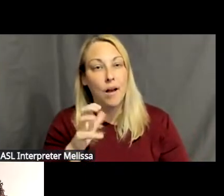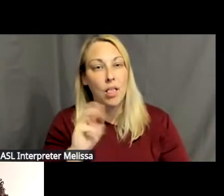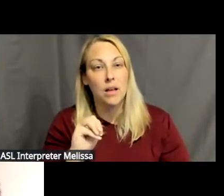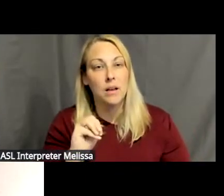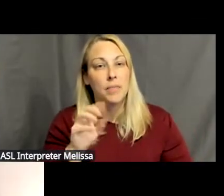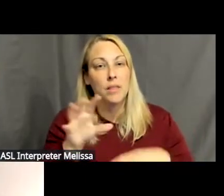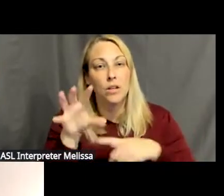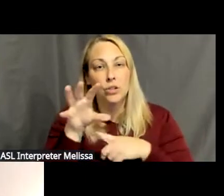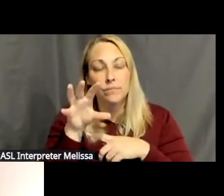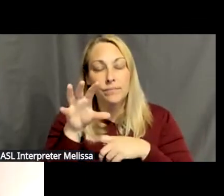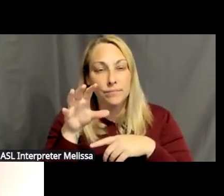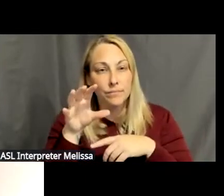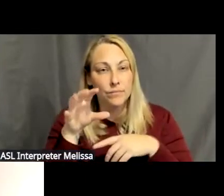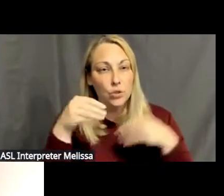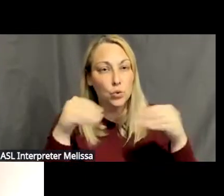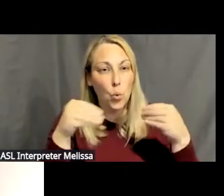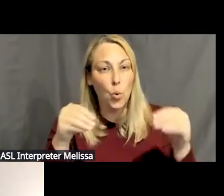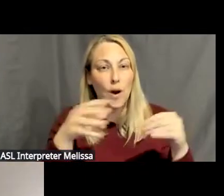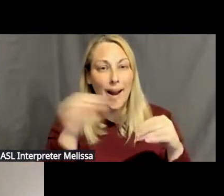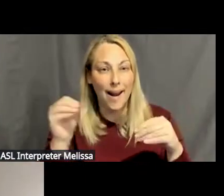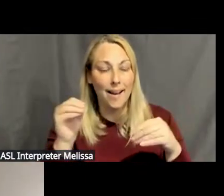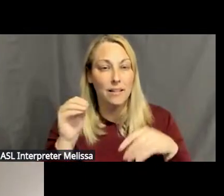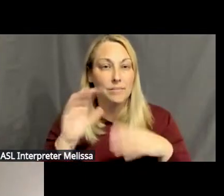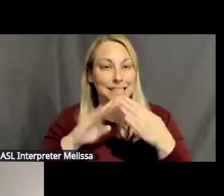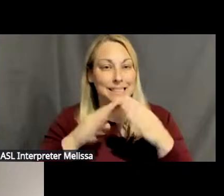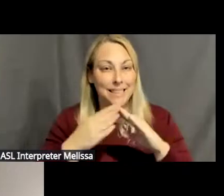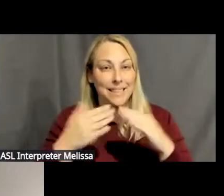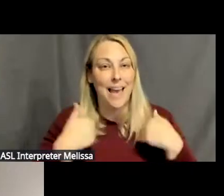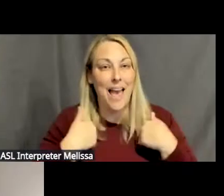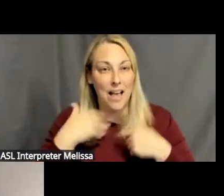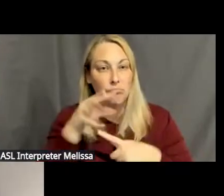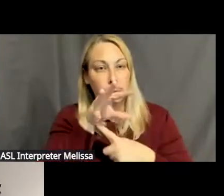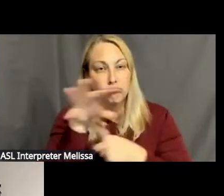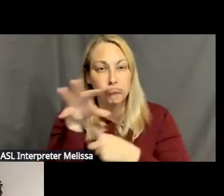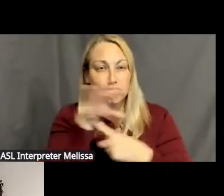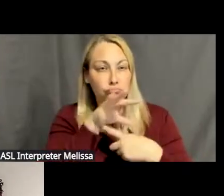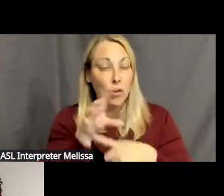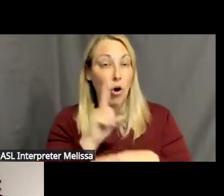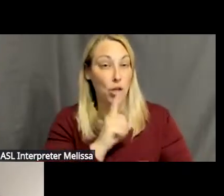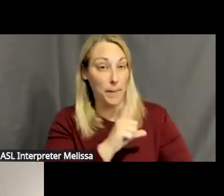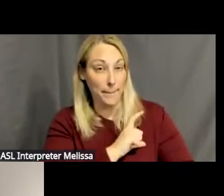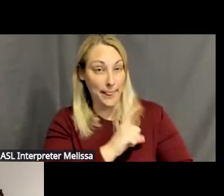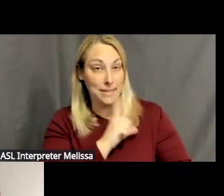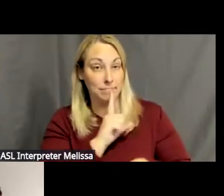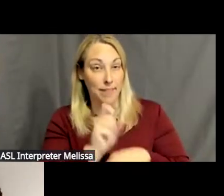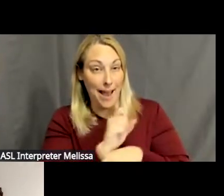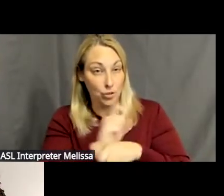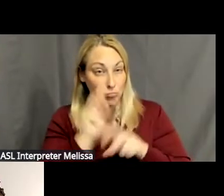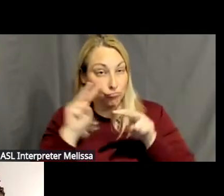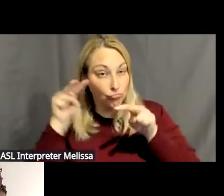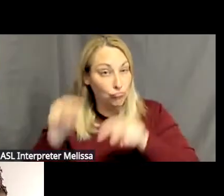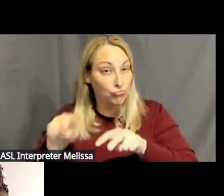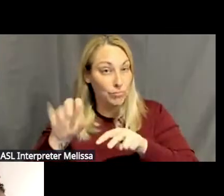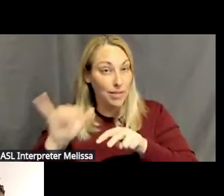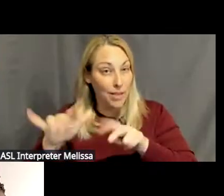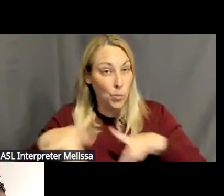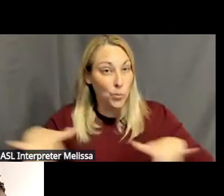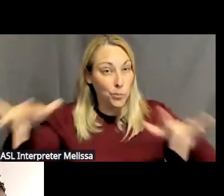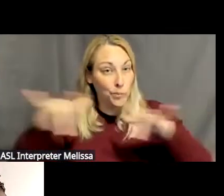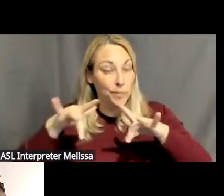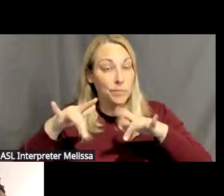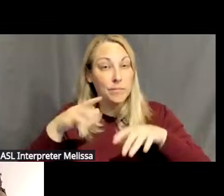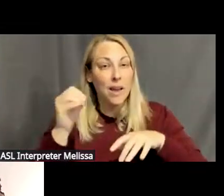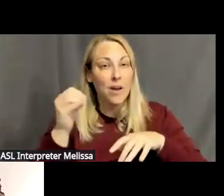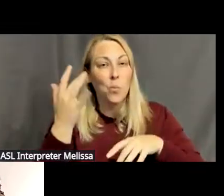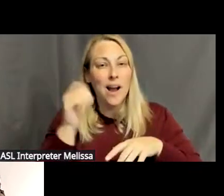both owned by the store and the city. Are the police surveying the video footage, and why isn't this enough to escalate the issue? It's